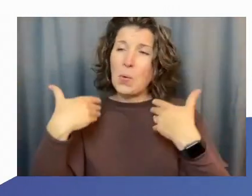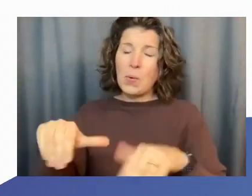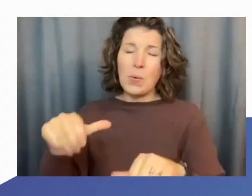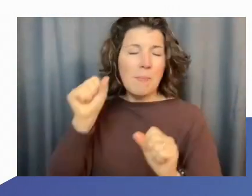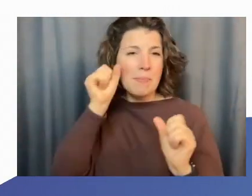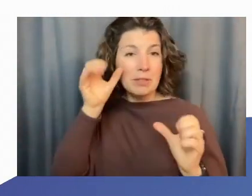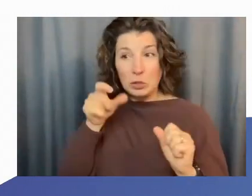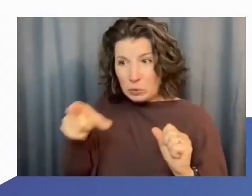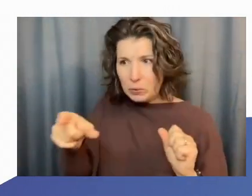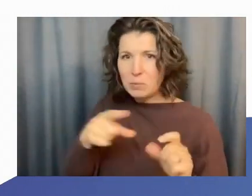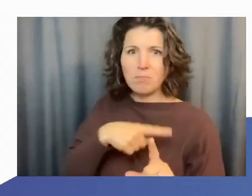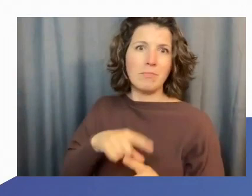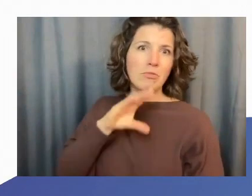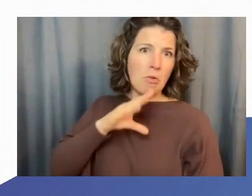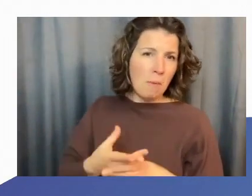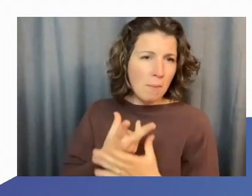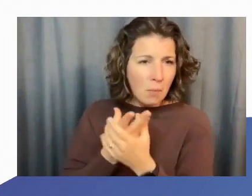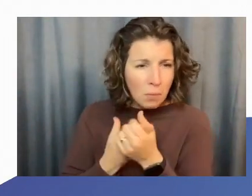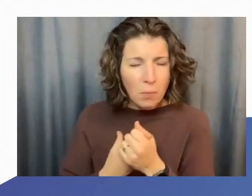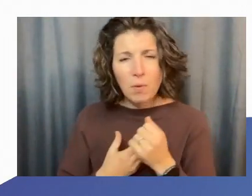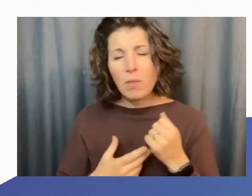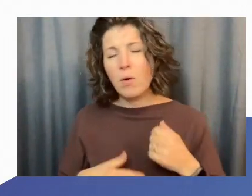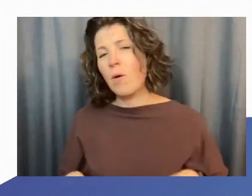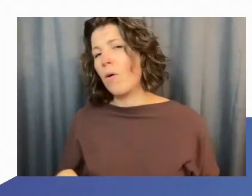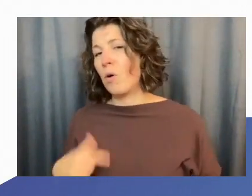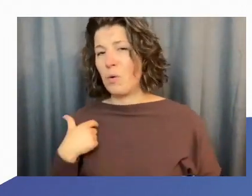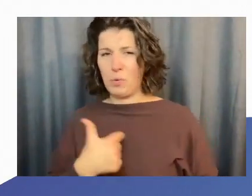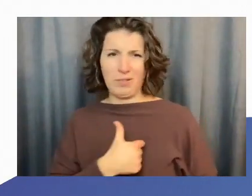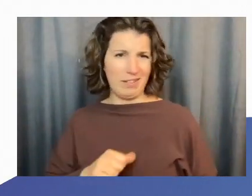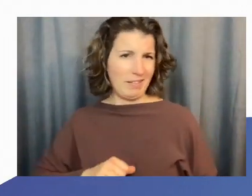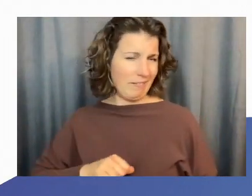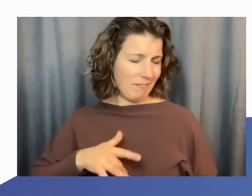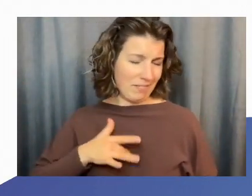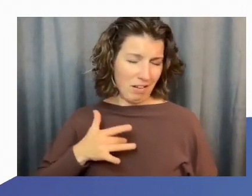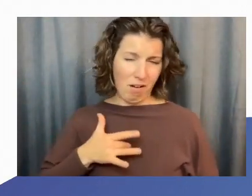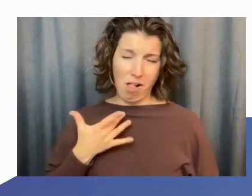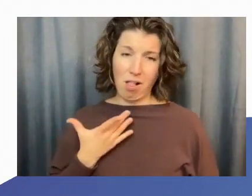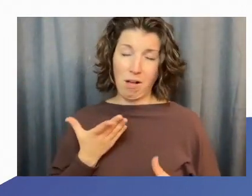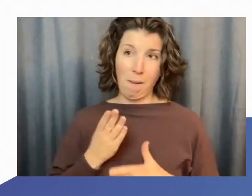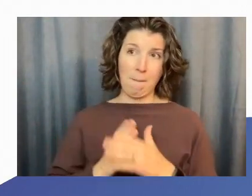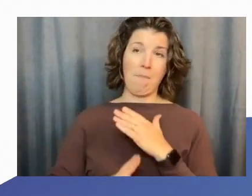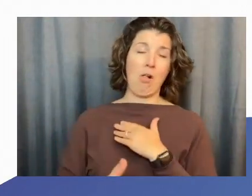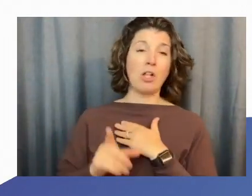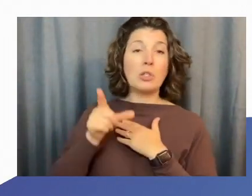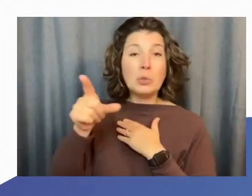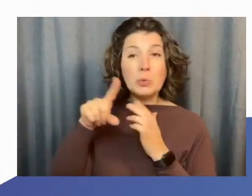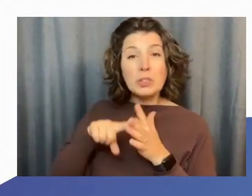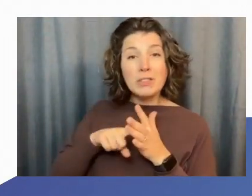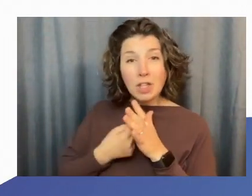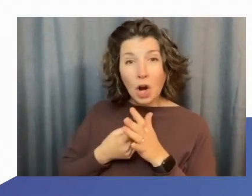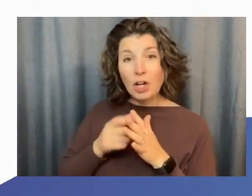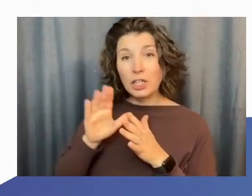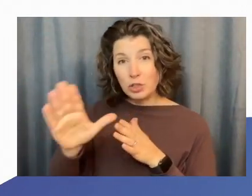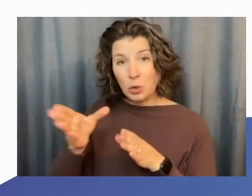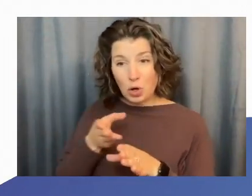daughter. And we feel humble that you started your career with us in narrative medicine.